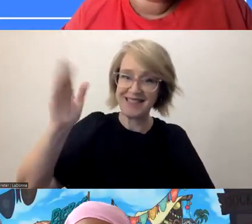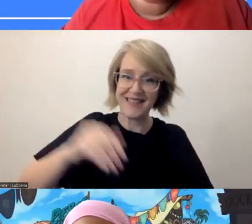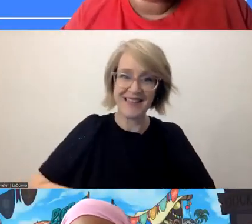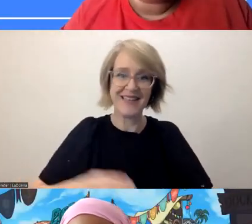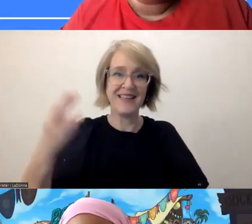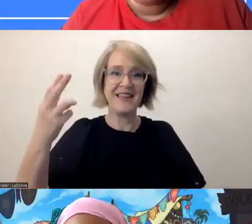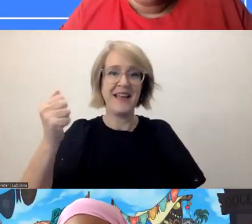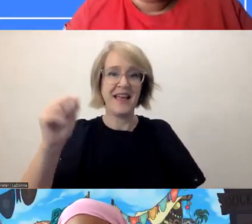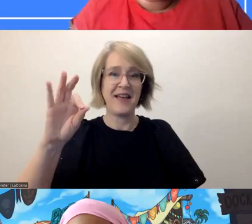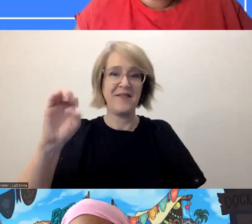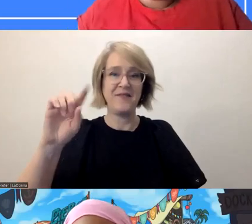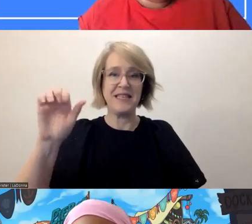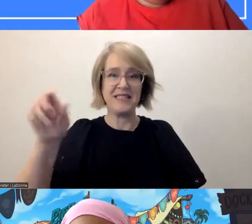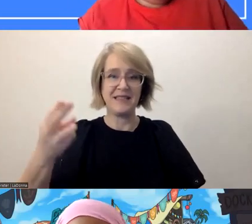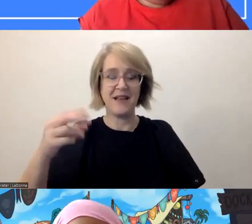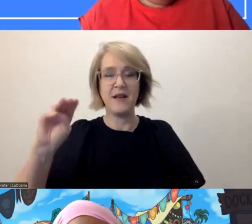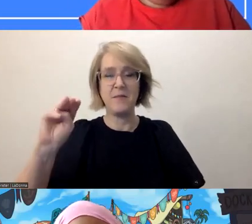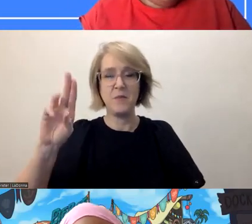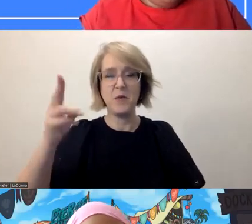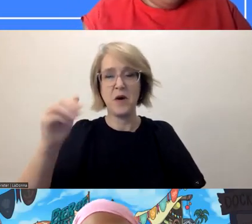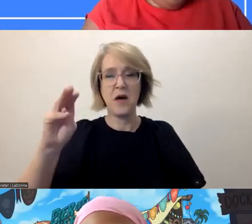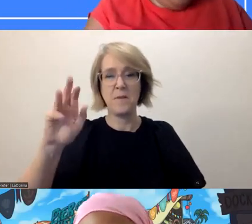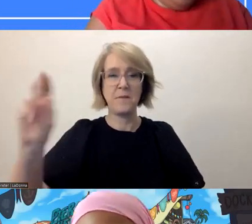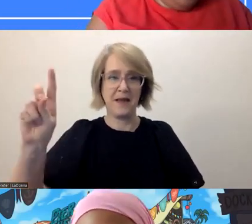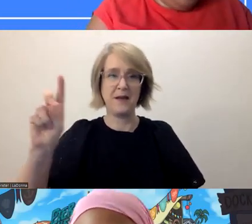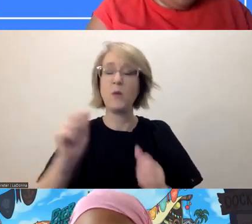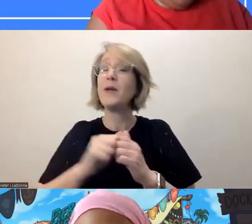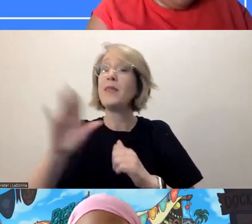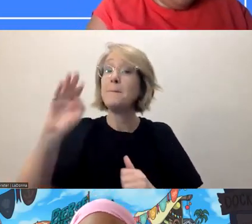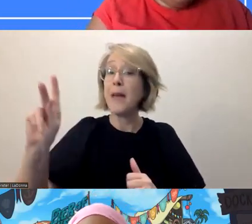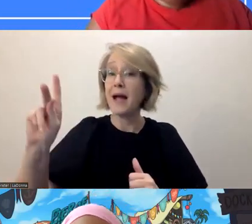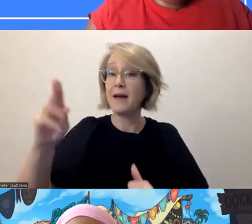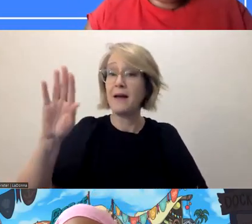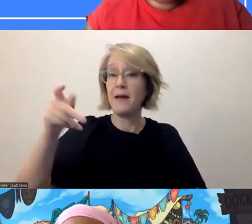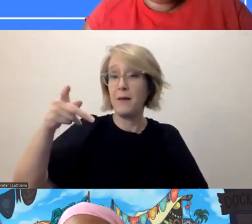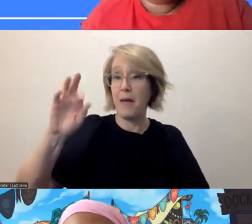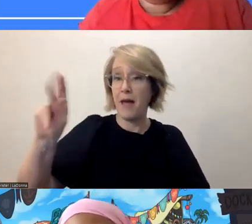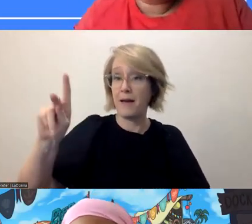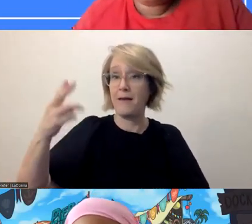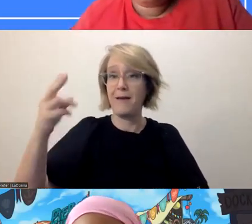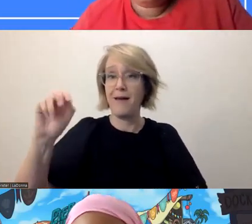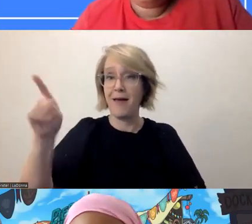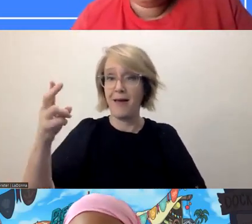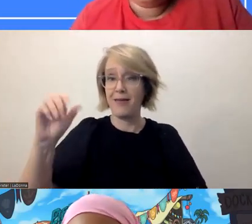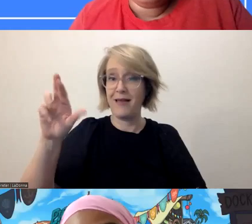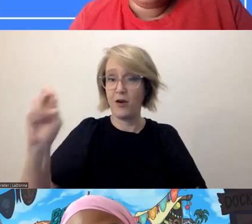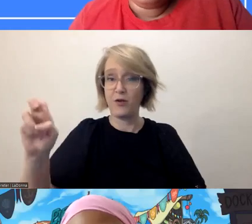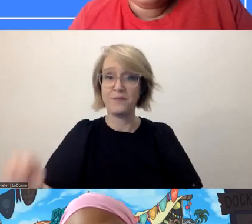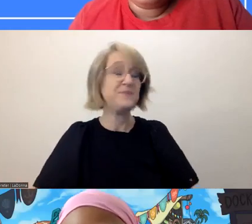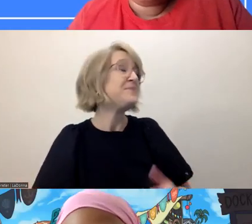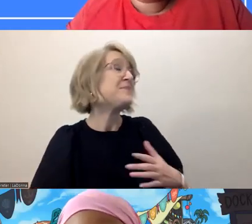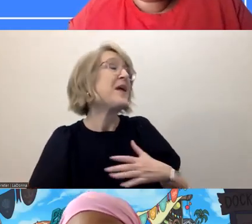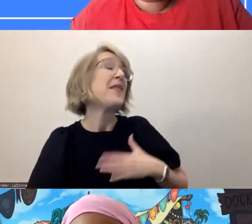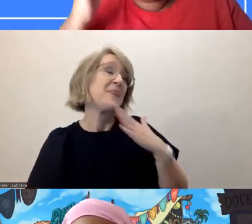Hafeezah Muhammad for Backpack Healthcare. Hafeezah. Hi, thank you so much for having me. I have a 2-year-old she's